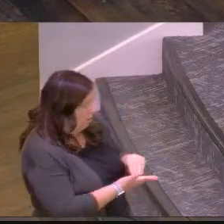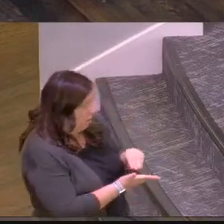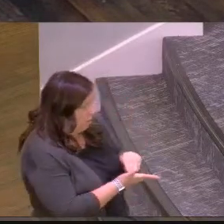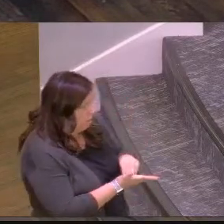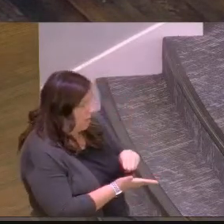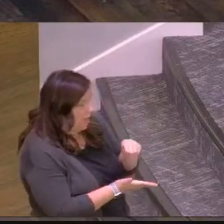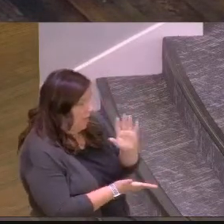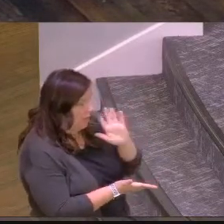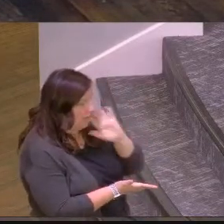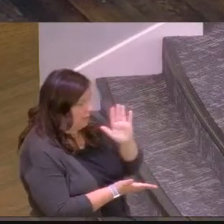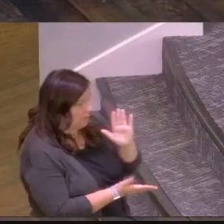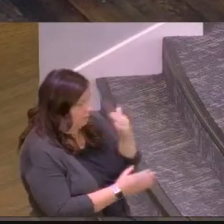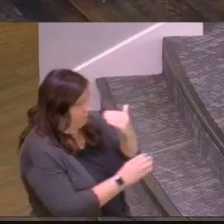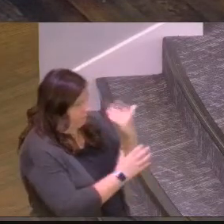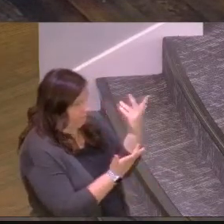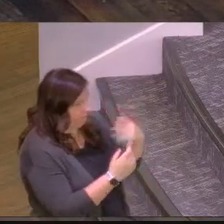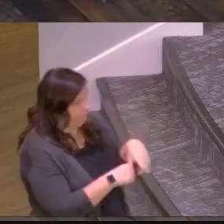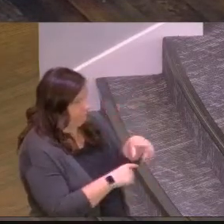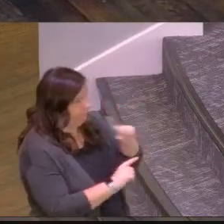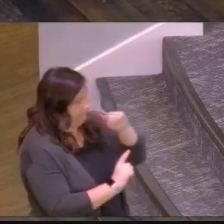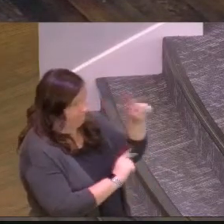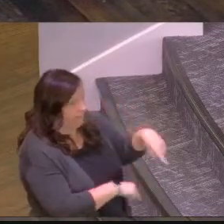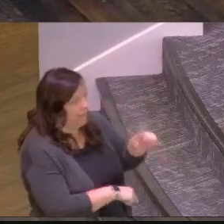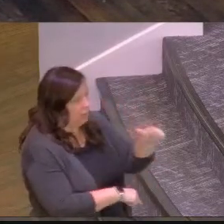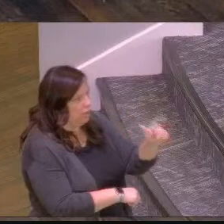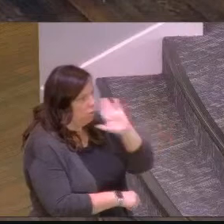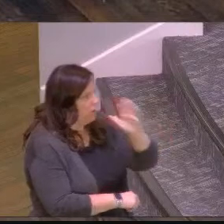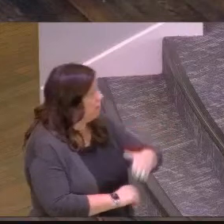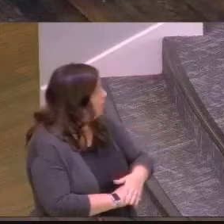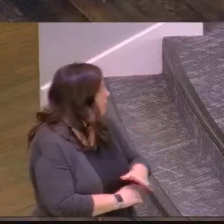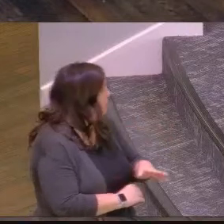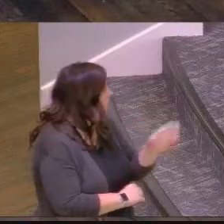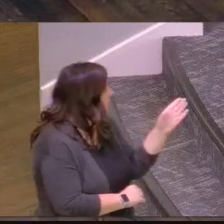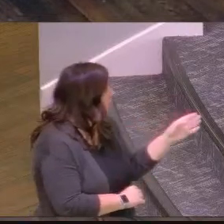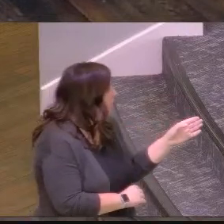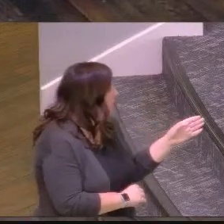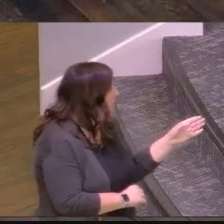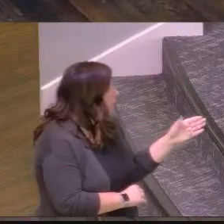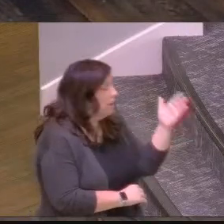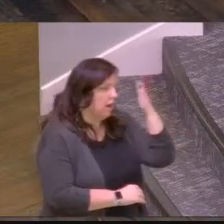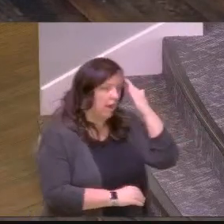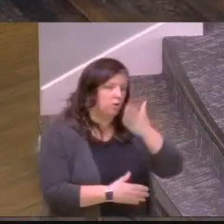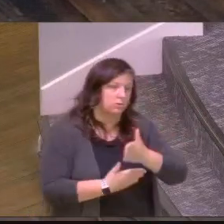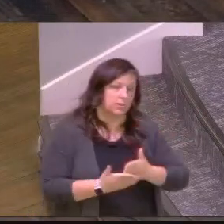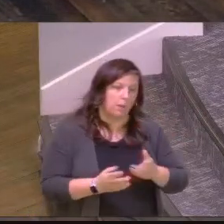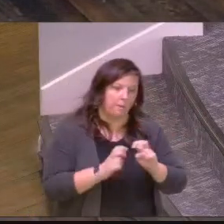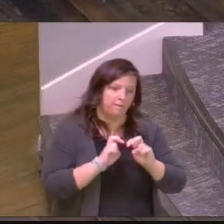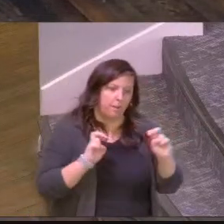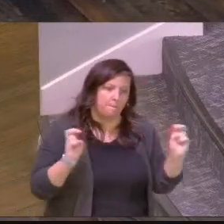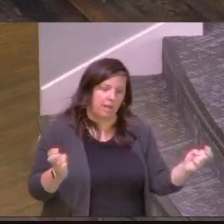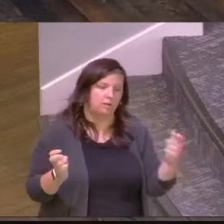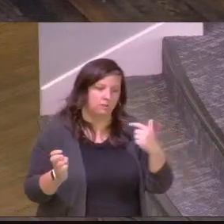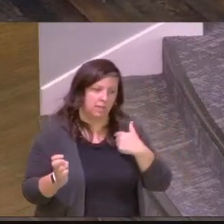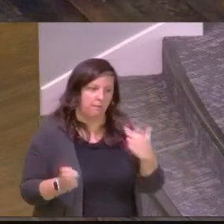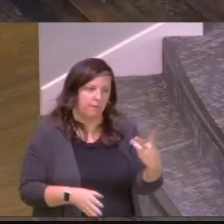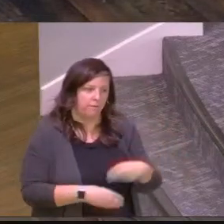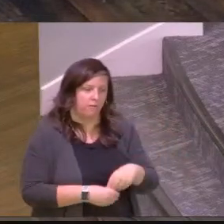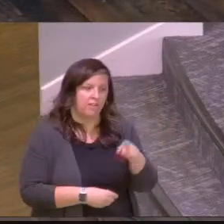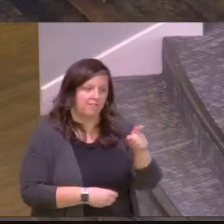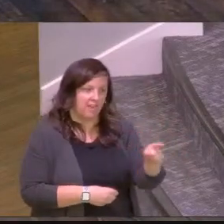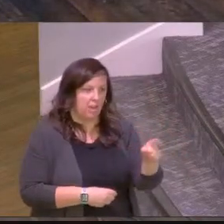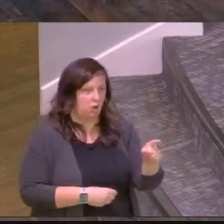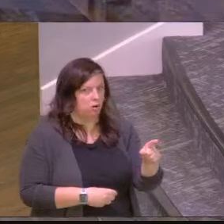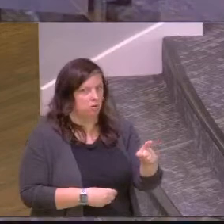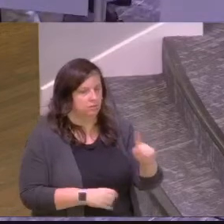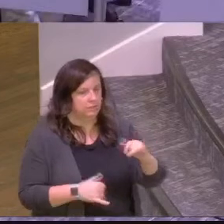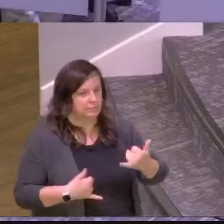meeting. Thank you. I mean, I know from some of the panels that I've sat on that they are still severely